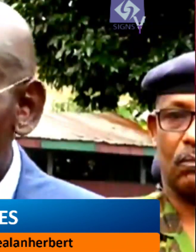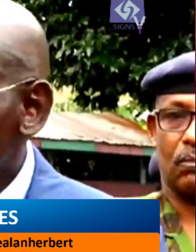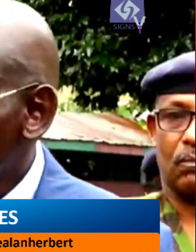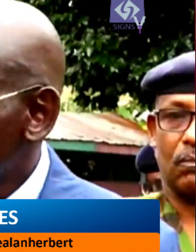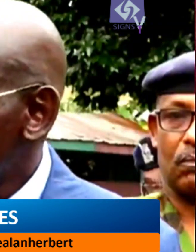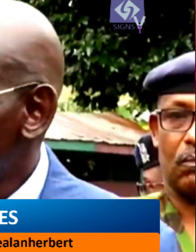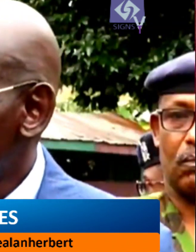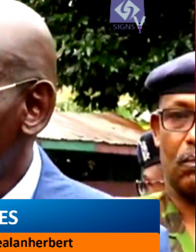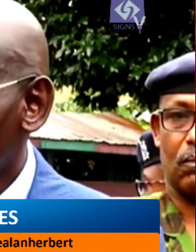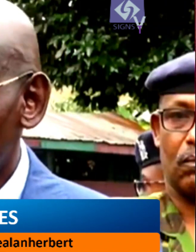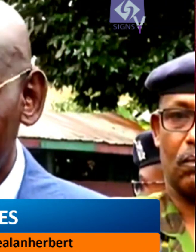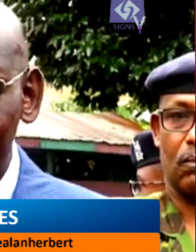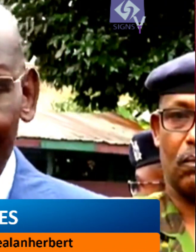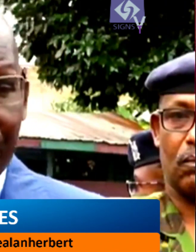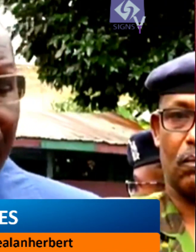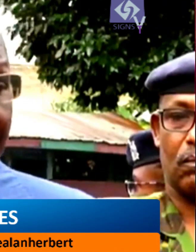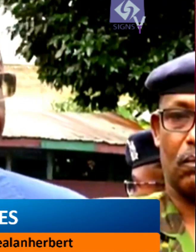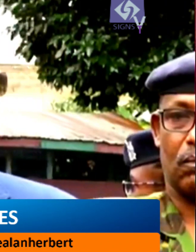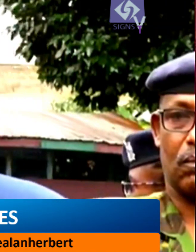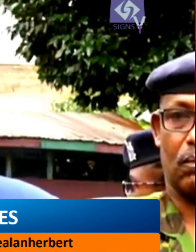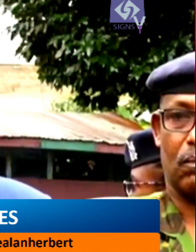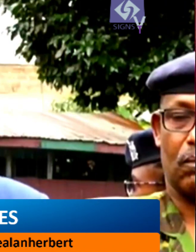We've been able to deal with quite a number of